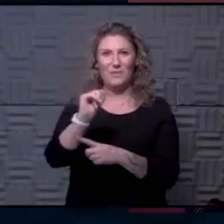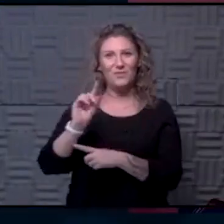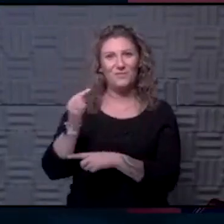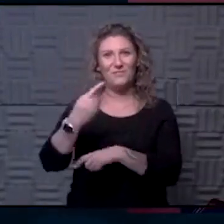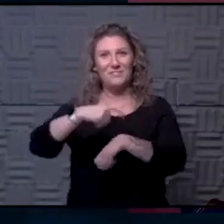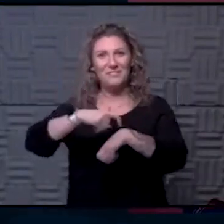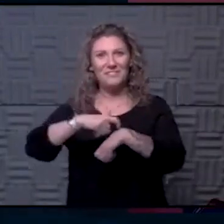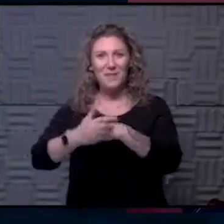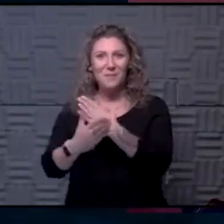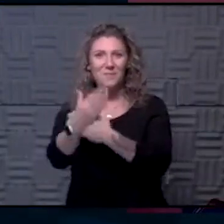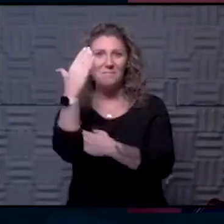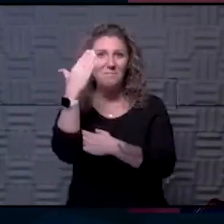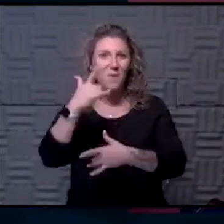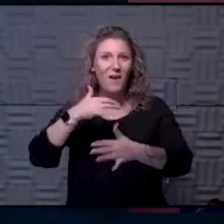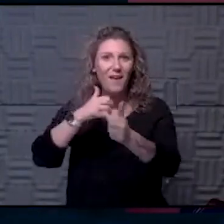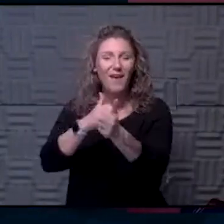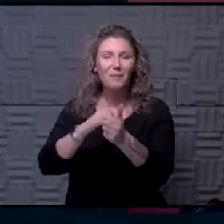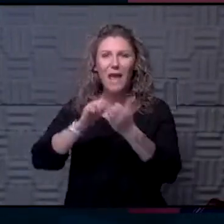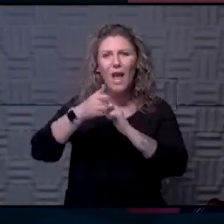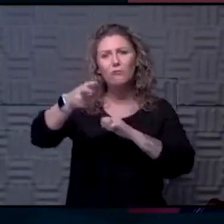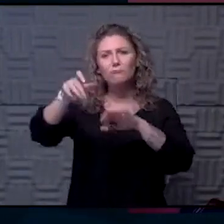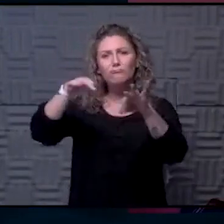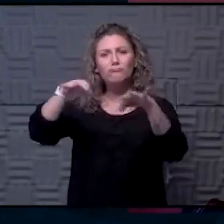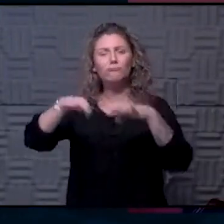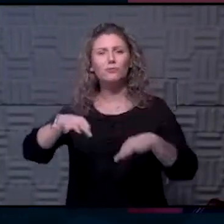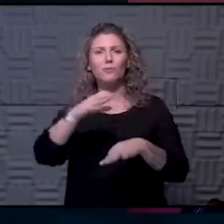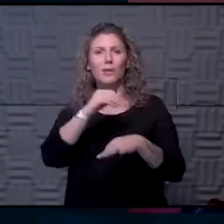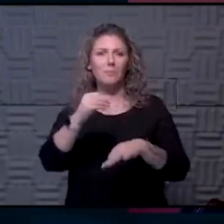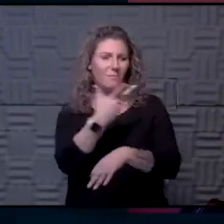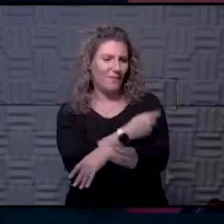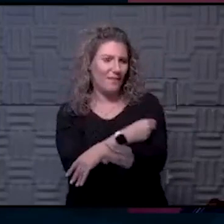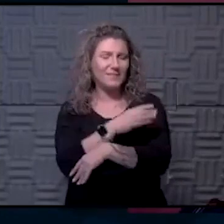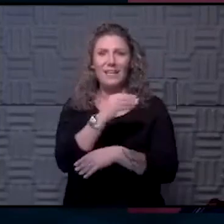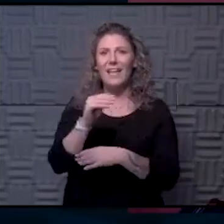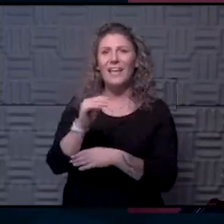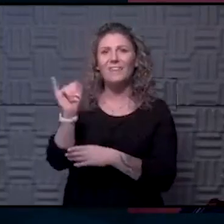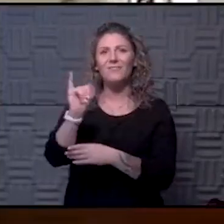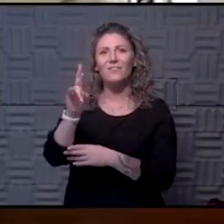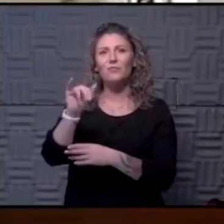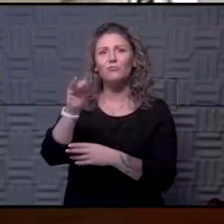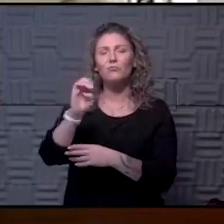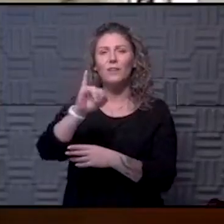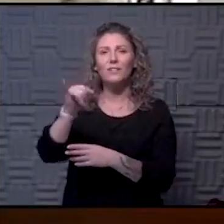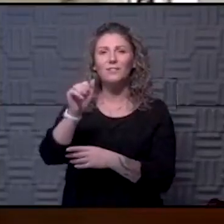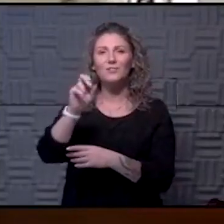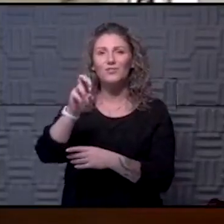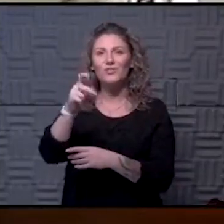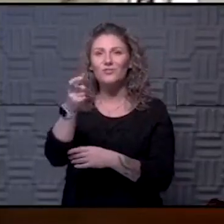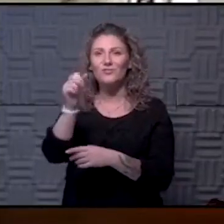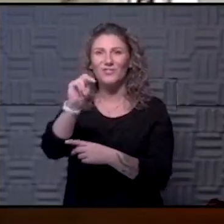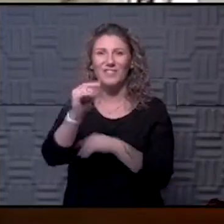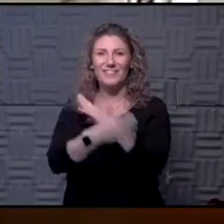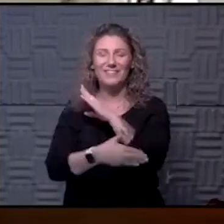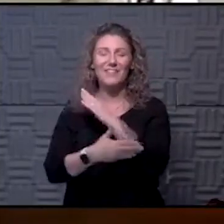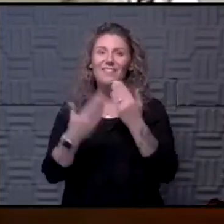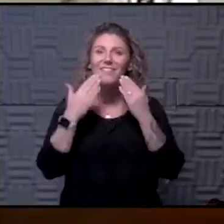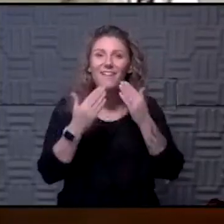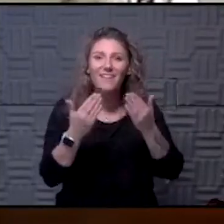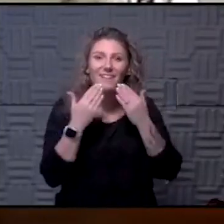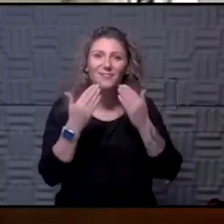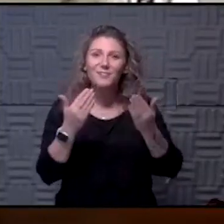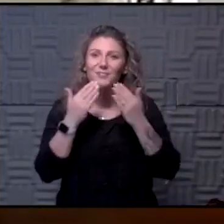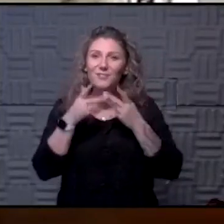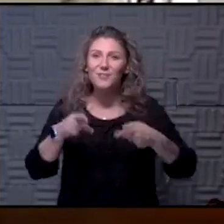Morning Update. How would you describe the vaccinations and infection rates in Jackson County? Yeah, thank you for the opportunity to be here